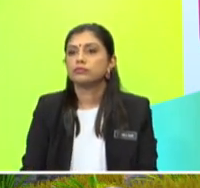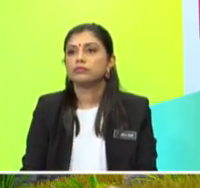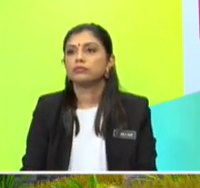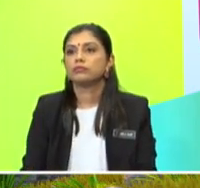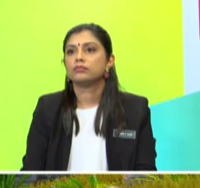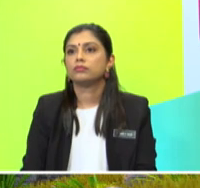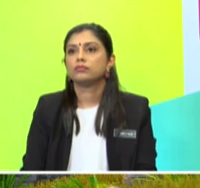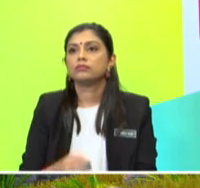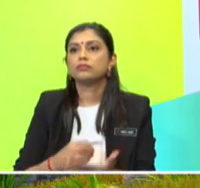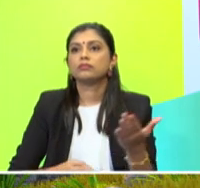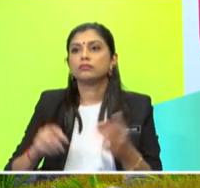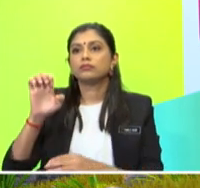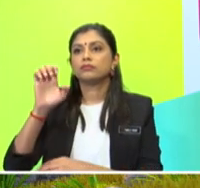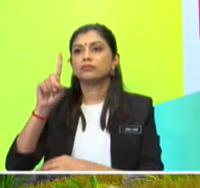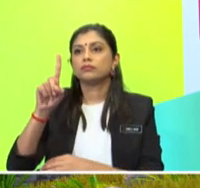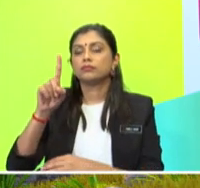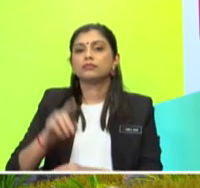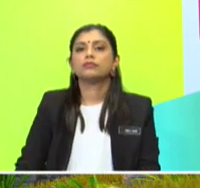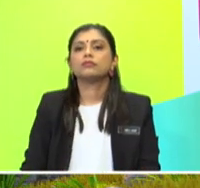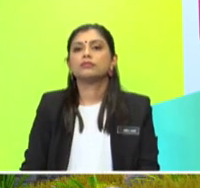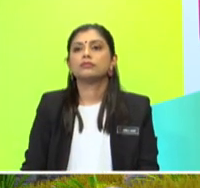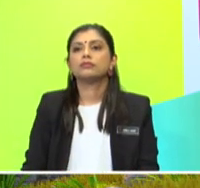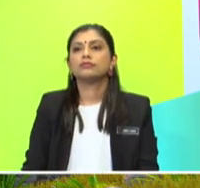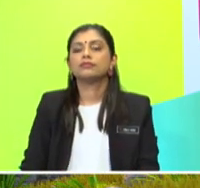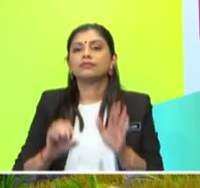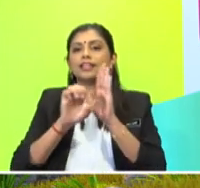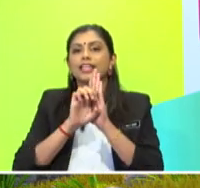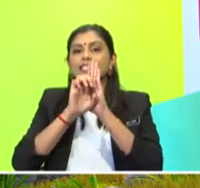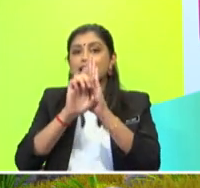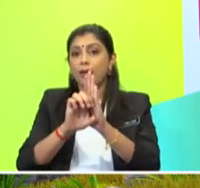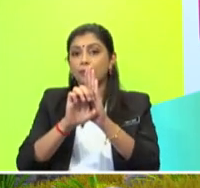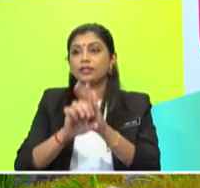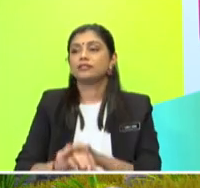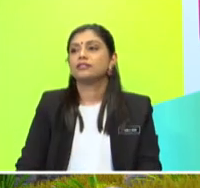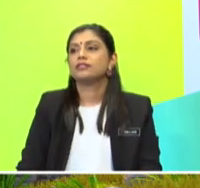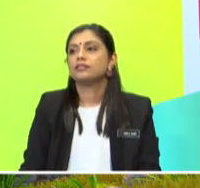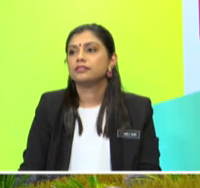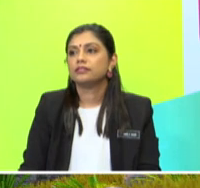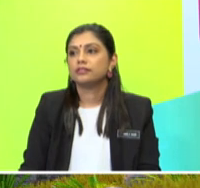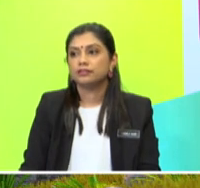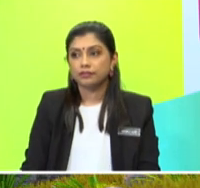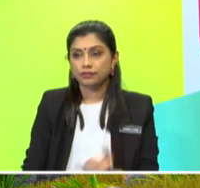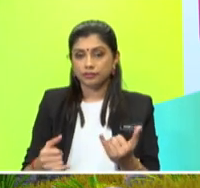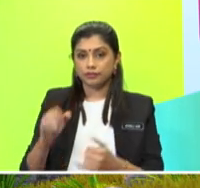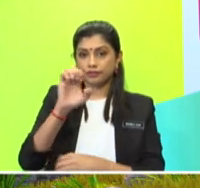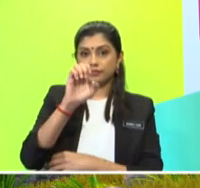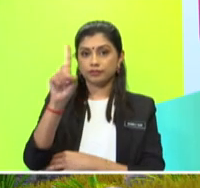Sean? E1 example. Is example. Good yes. job. So now we're going to do E1, people. Mm-hmm. So how do you grow your